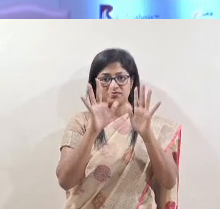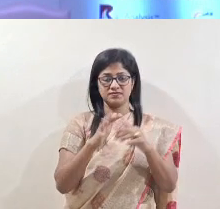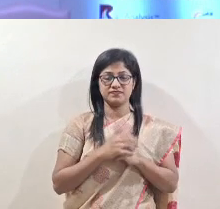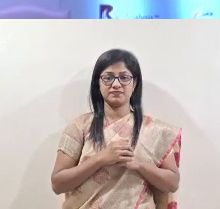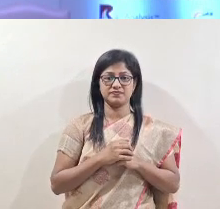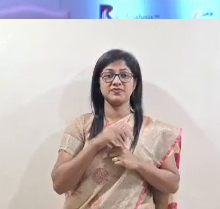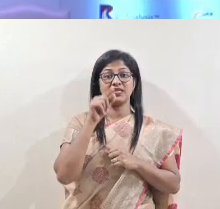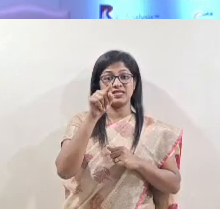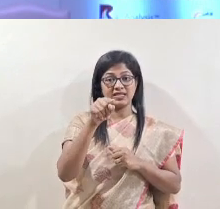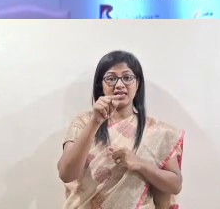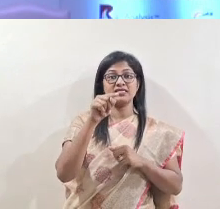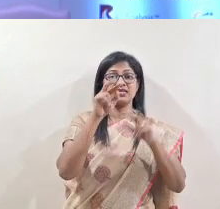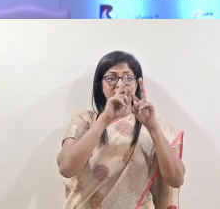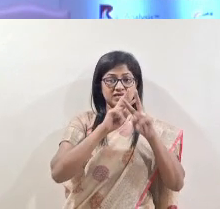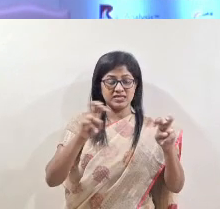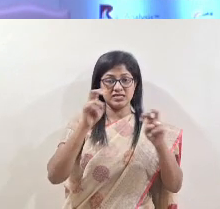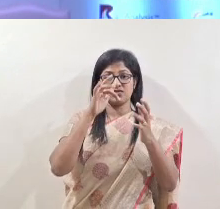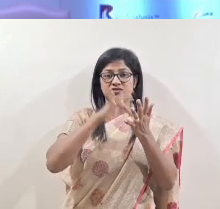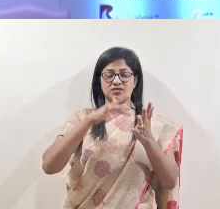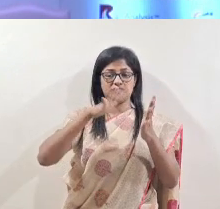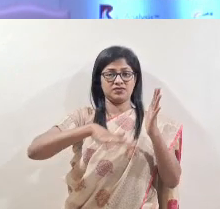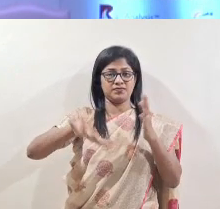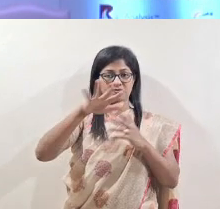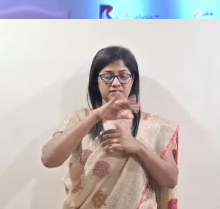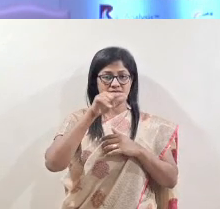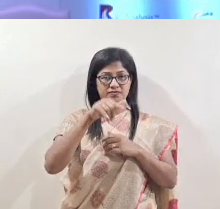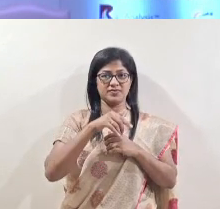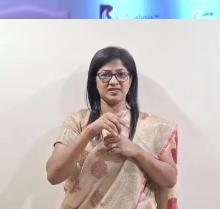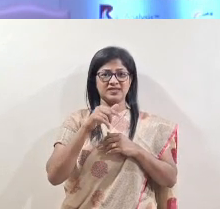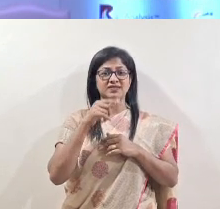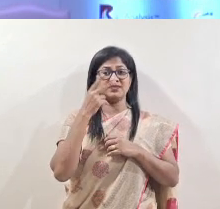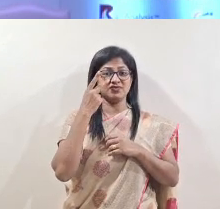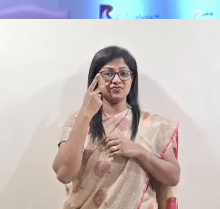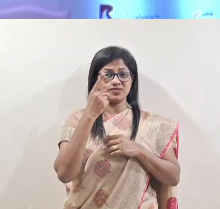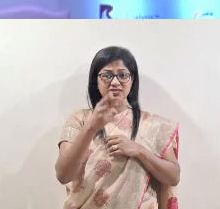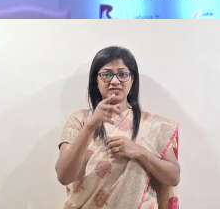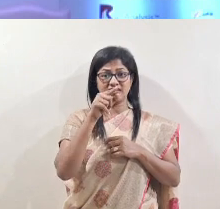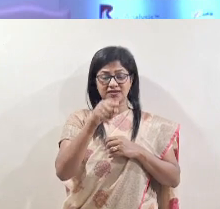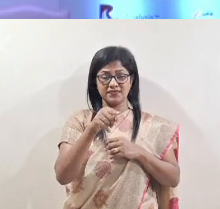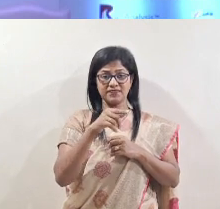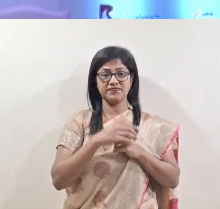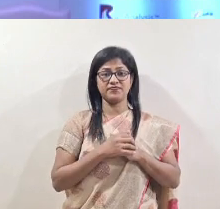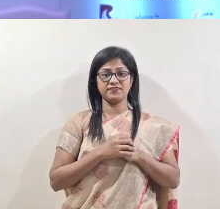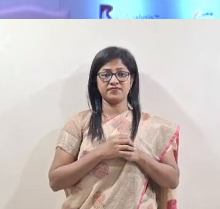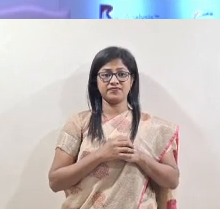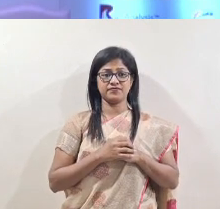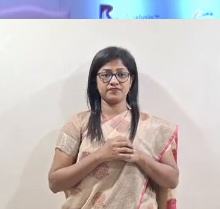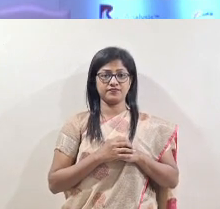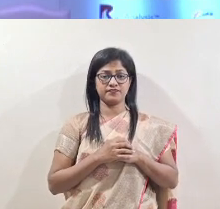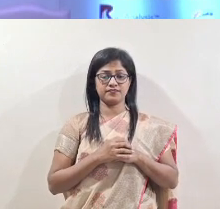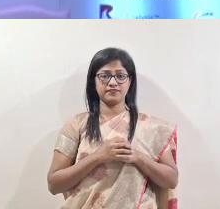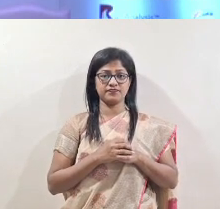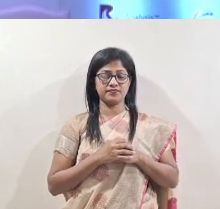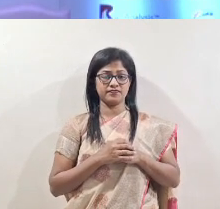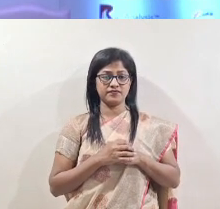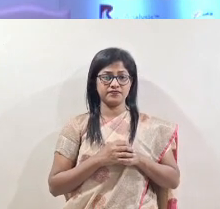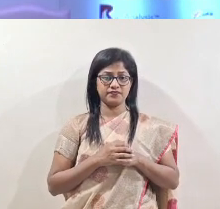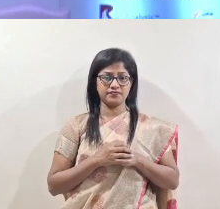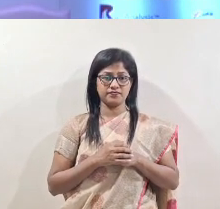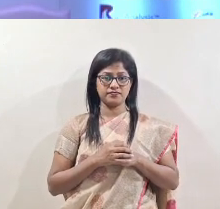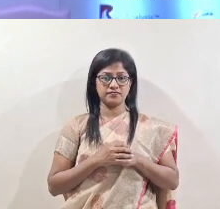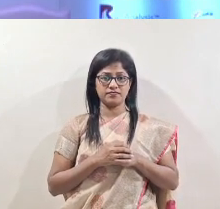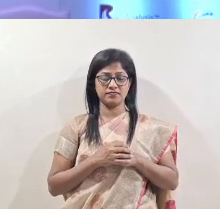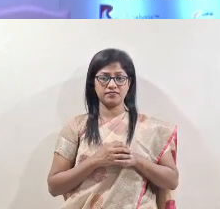is basically the study location. So here you can see this is there is maybe